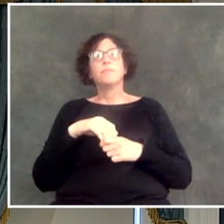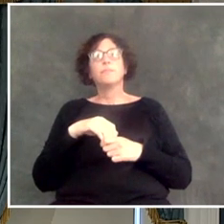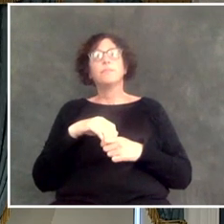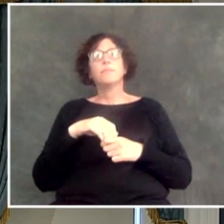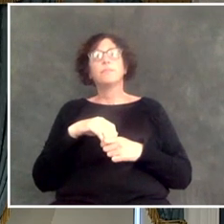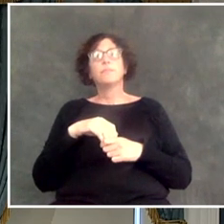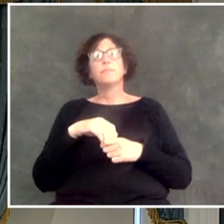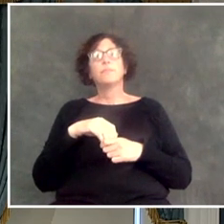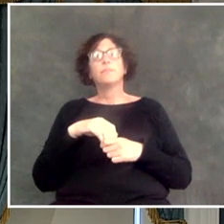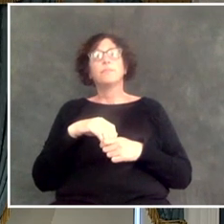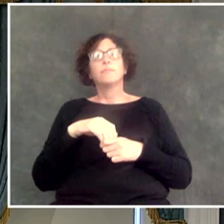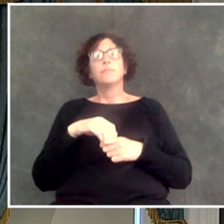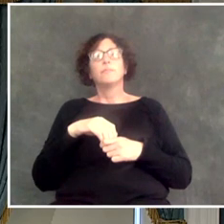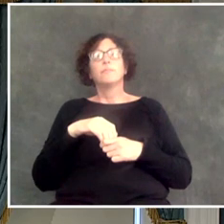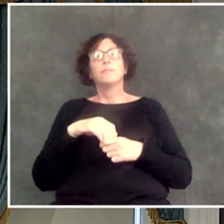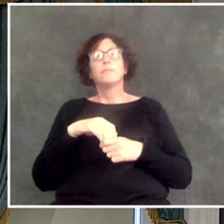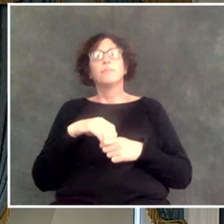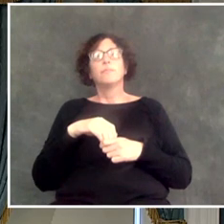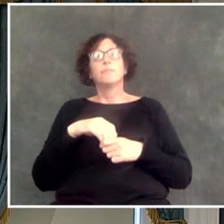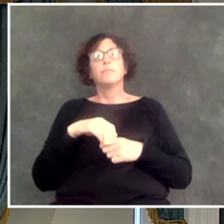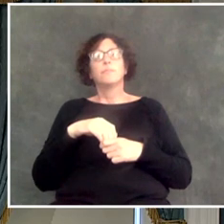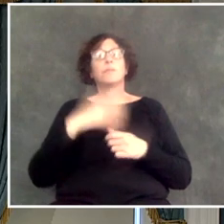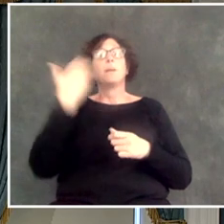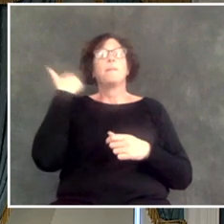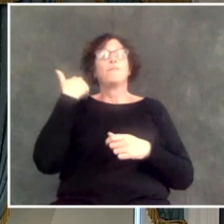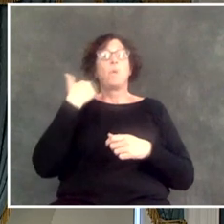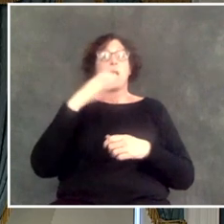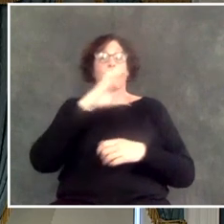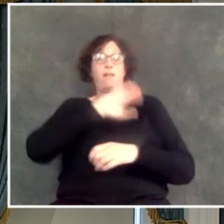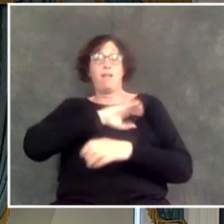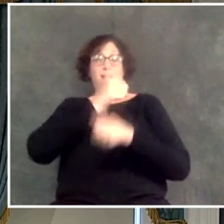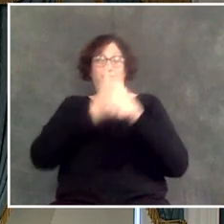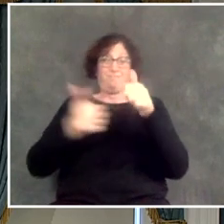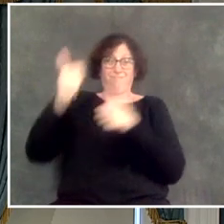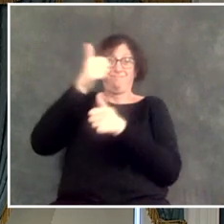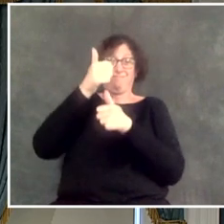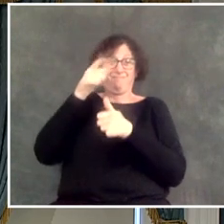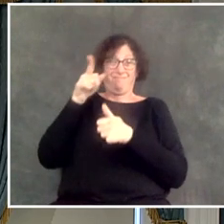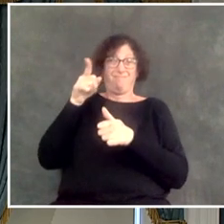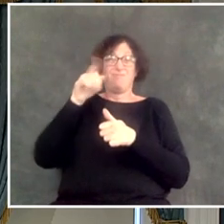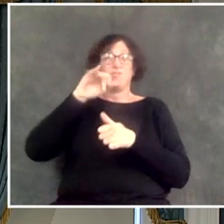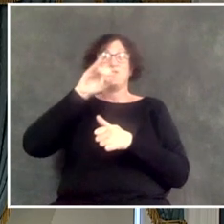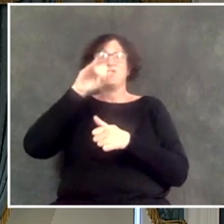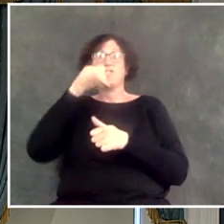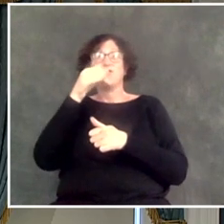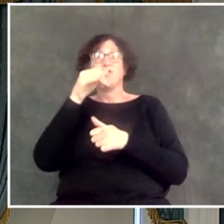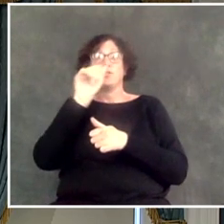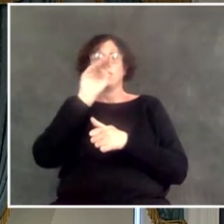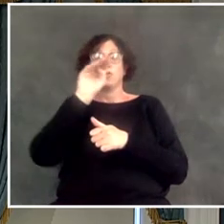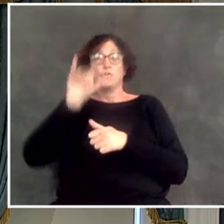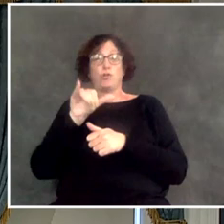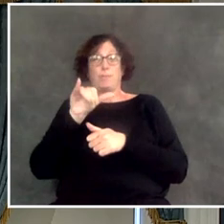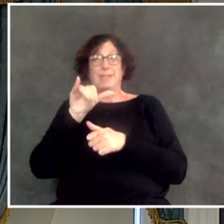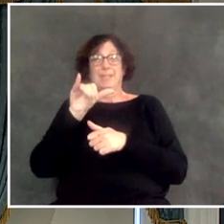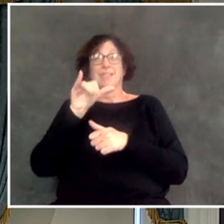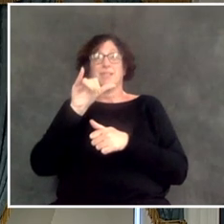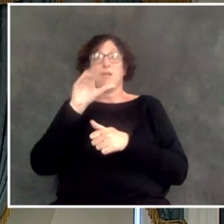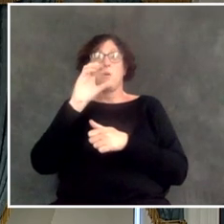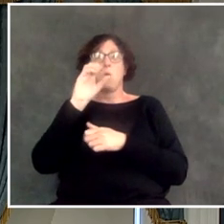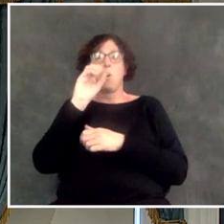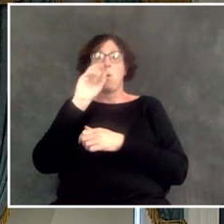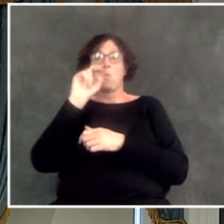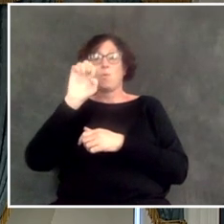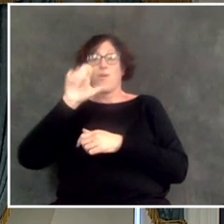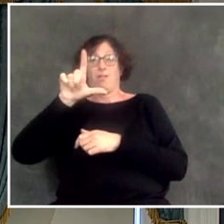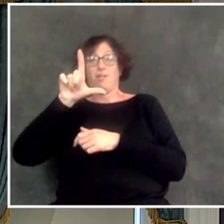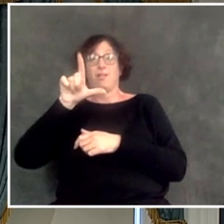Jimmy O'Neill just kind of begs the question about why that role is not being filled by